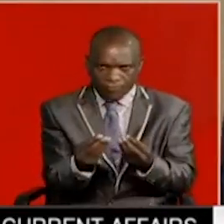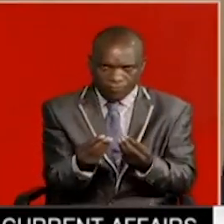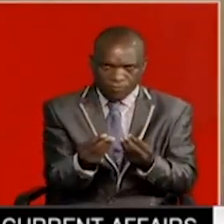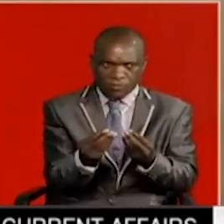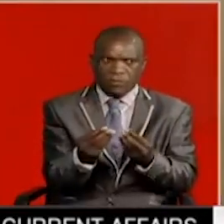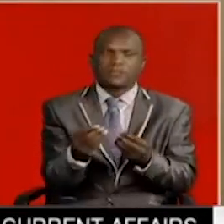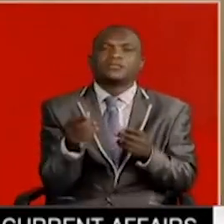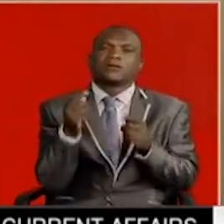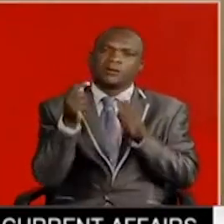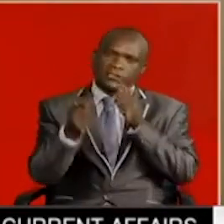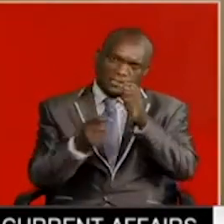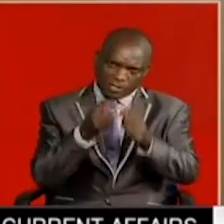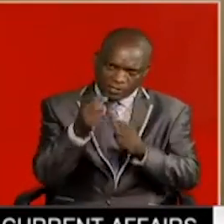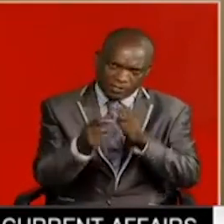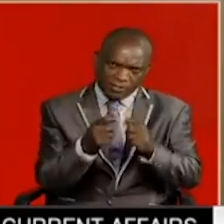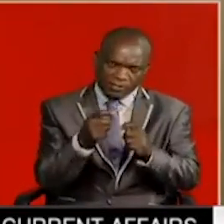Training,